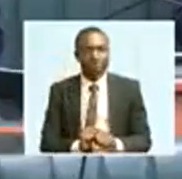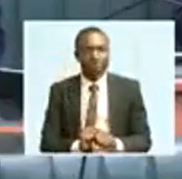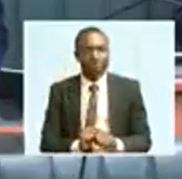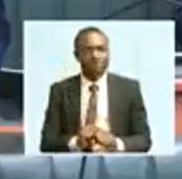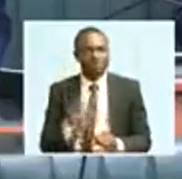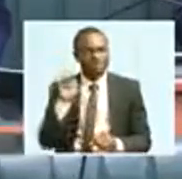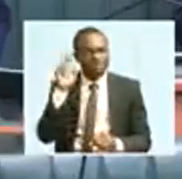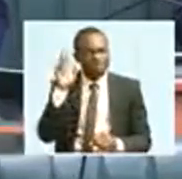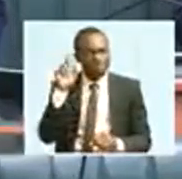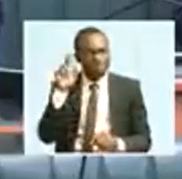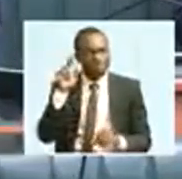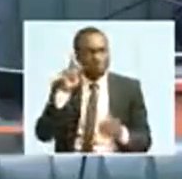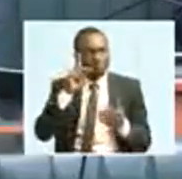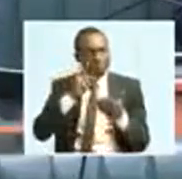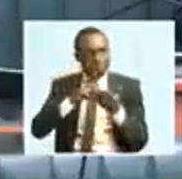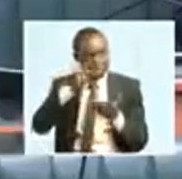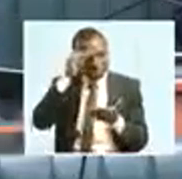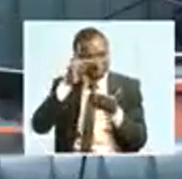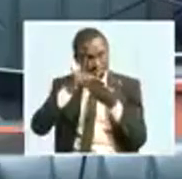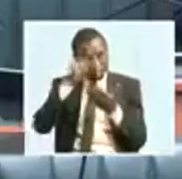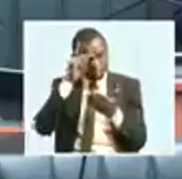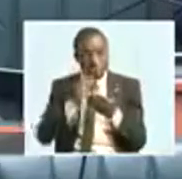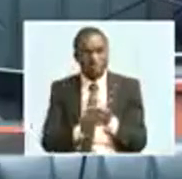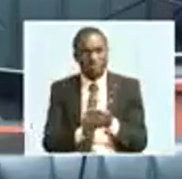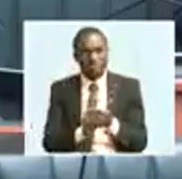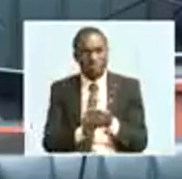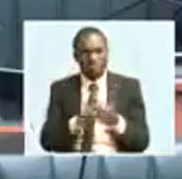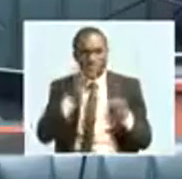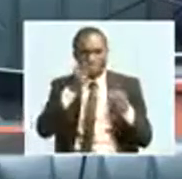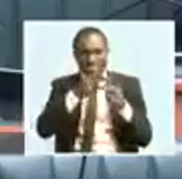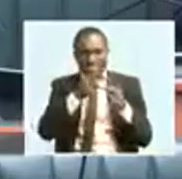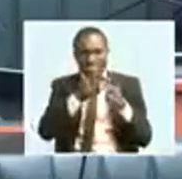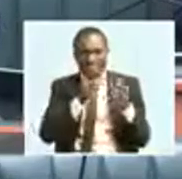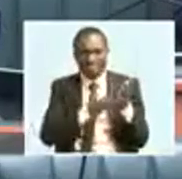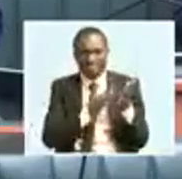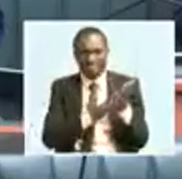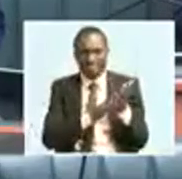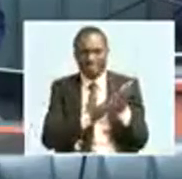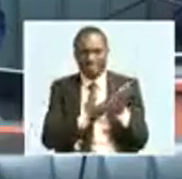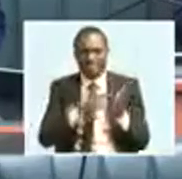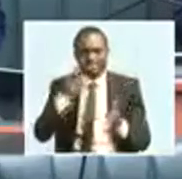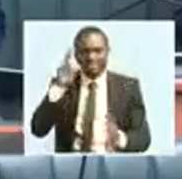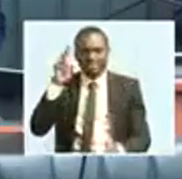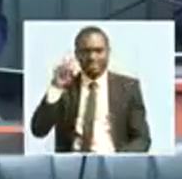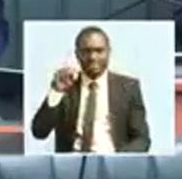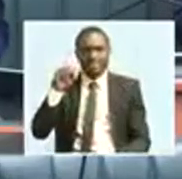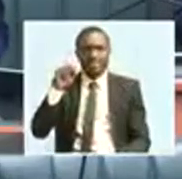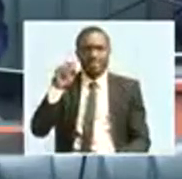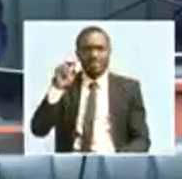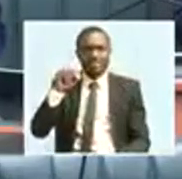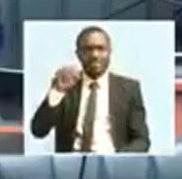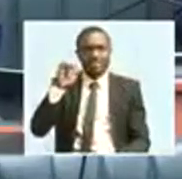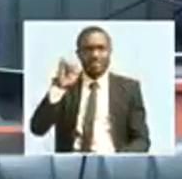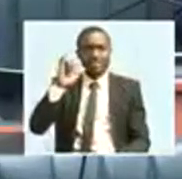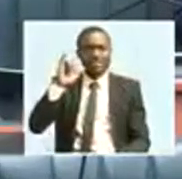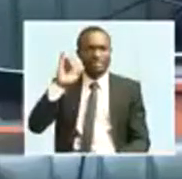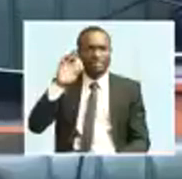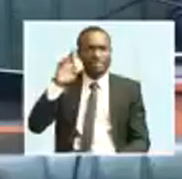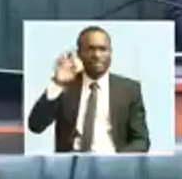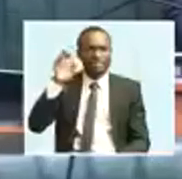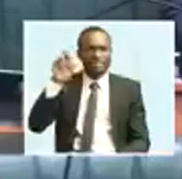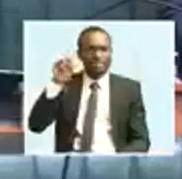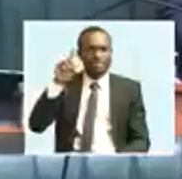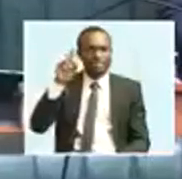12 pupils, Madam Speaker, at a school named Wesley Nyarenda Combined School in Ndeke